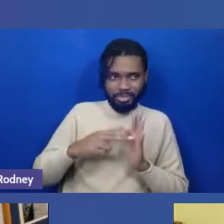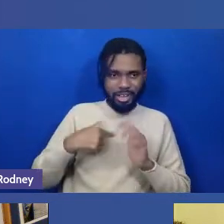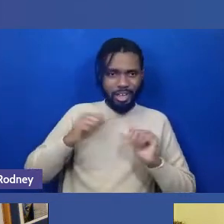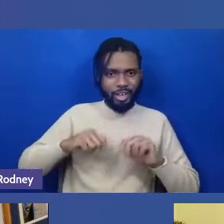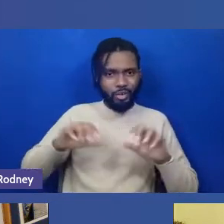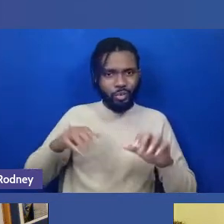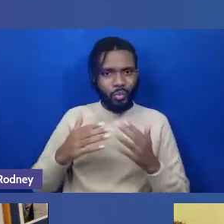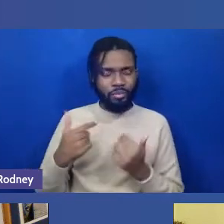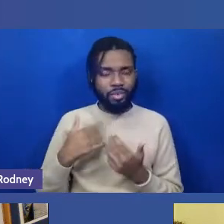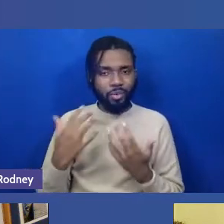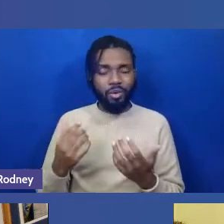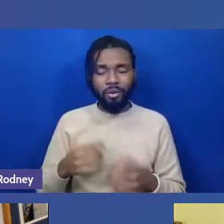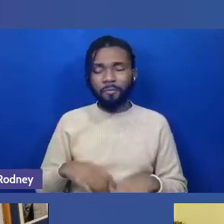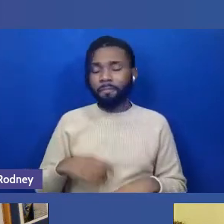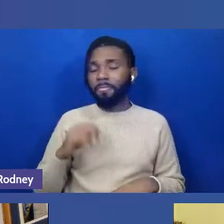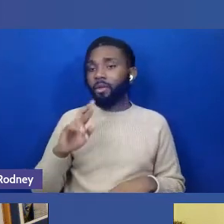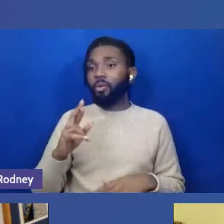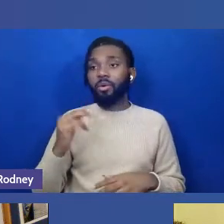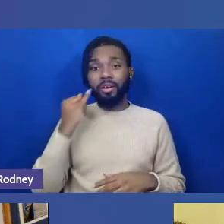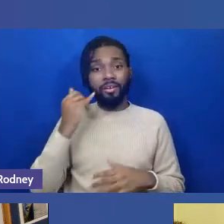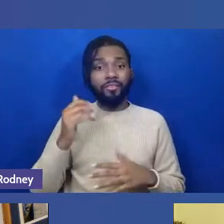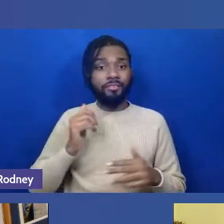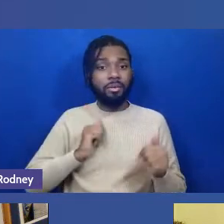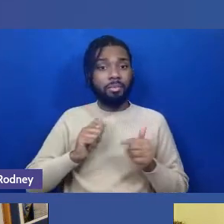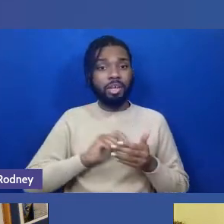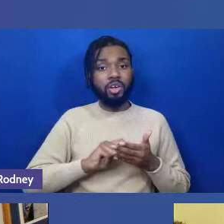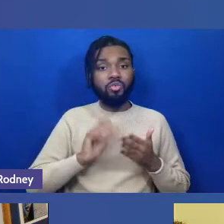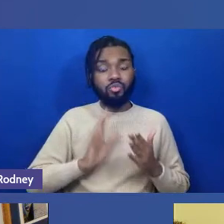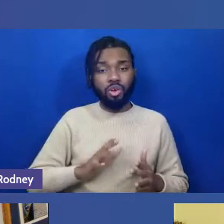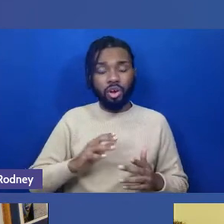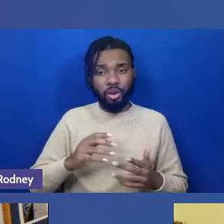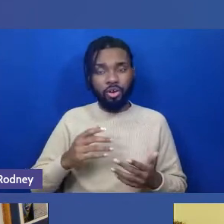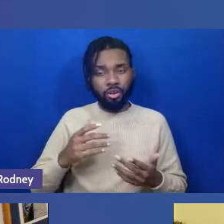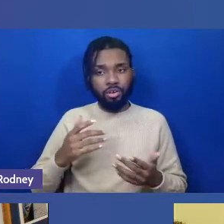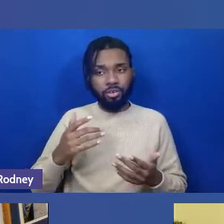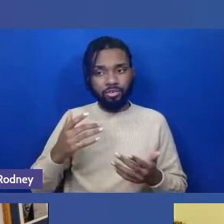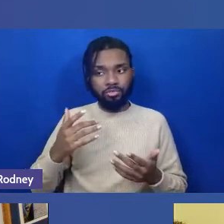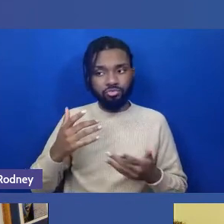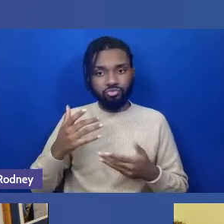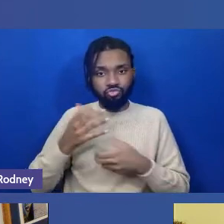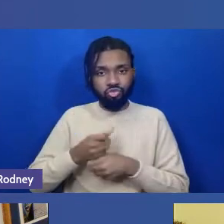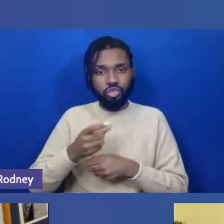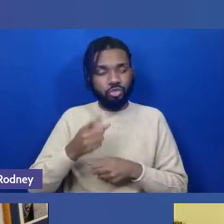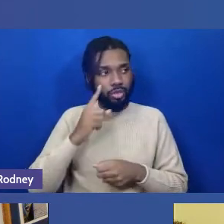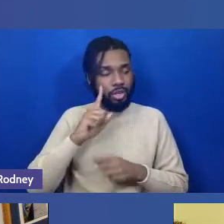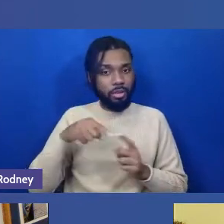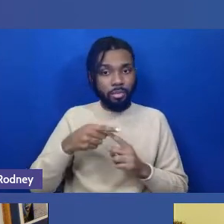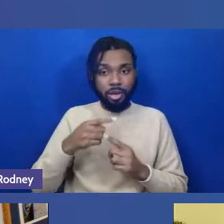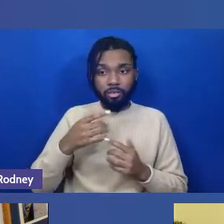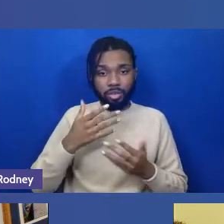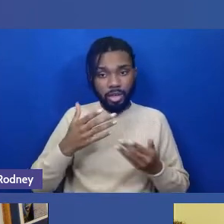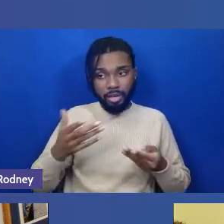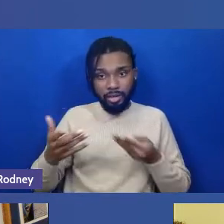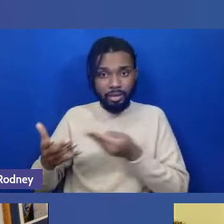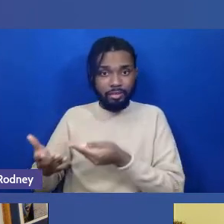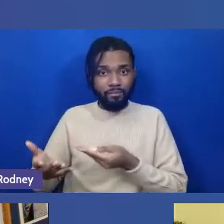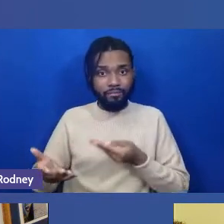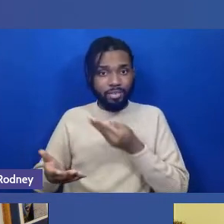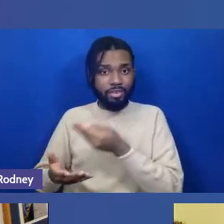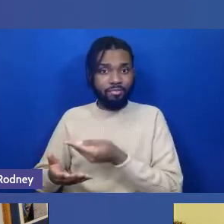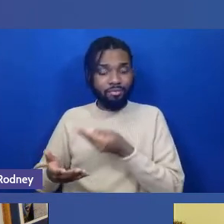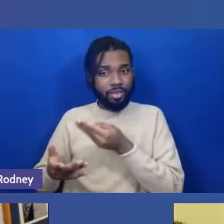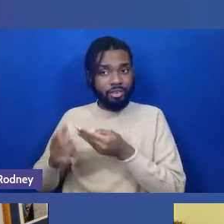And or playwright like trusts you enough to keep bringing their plays back to you. It just means so much.